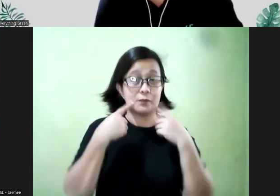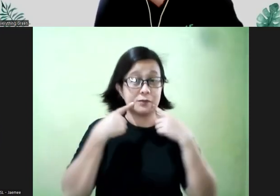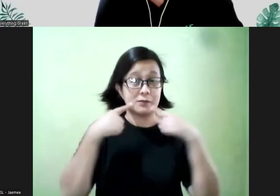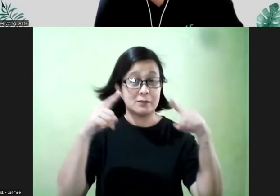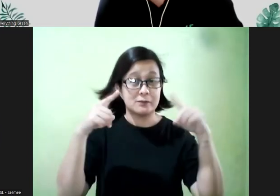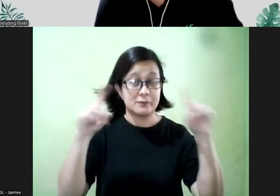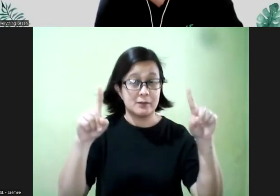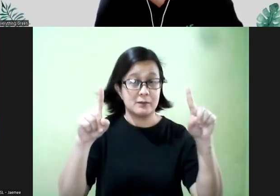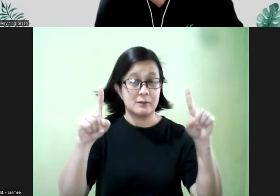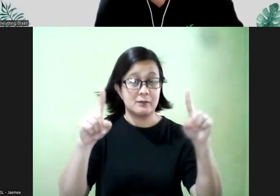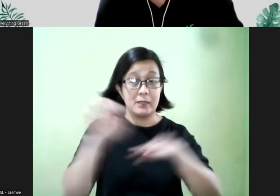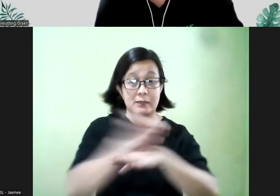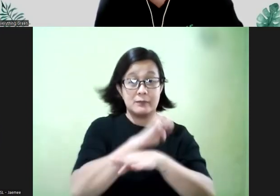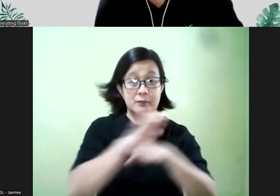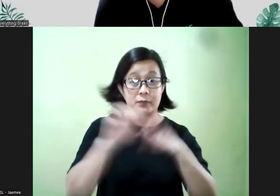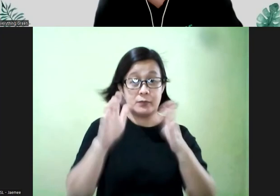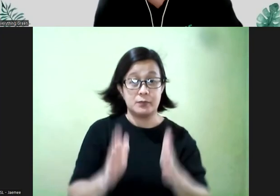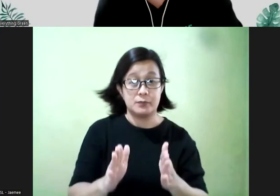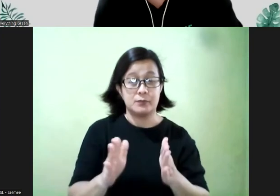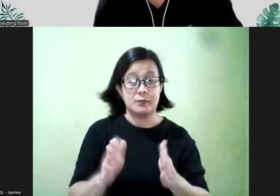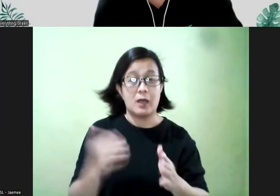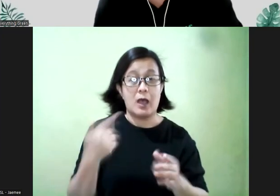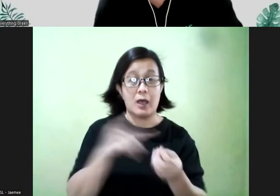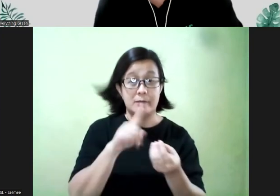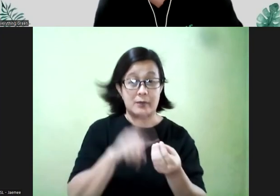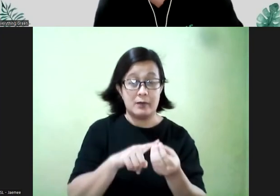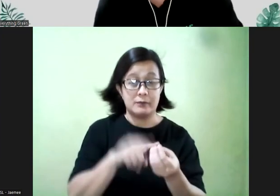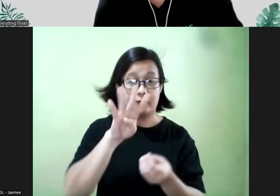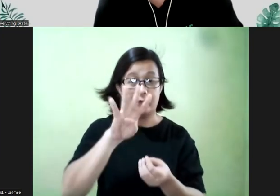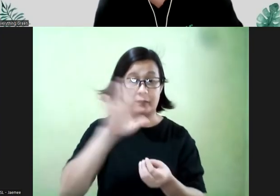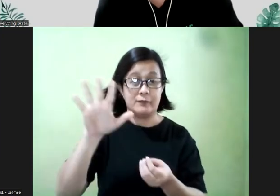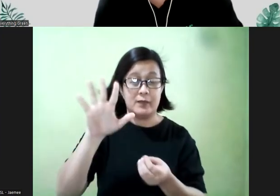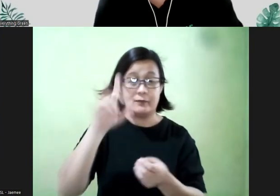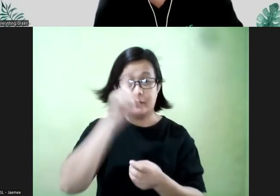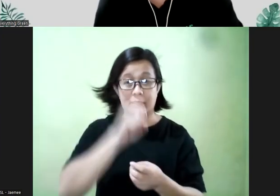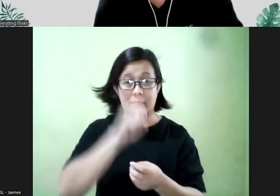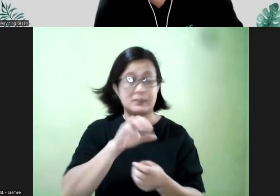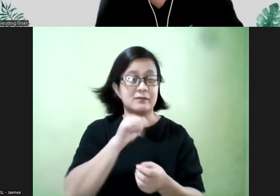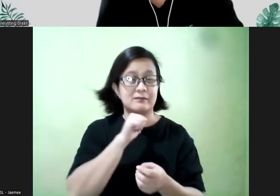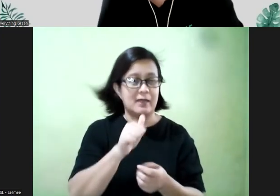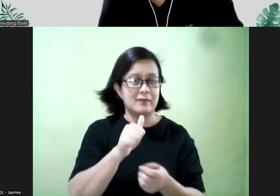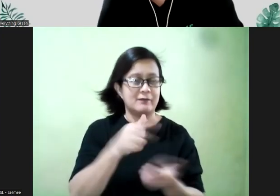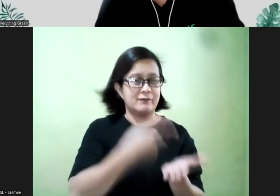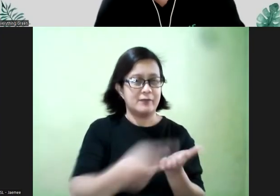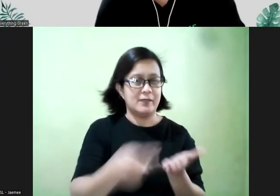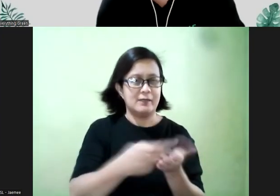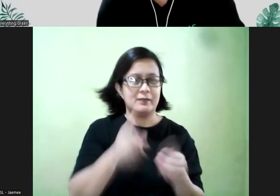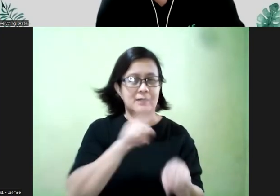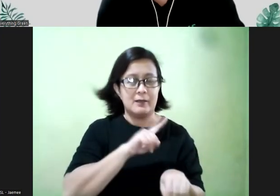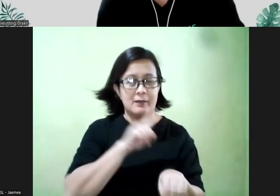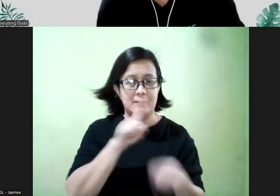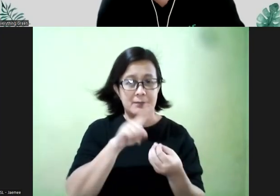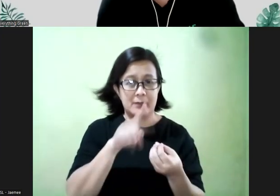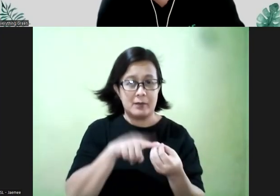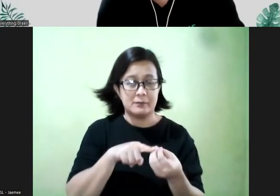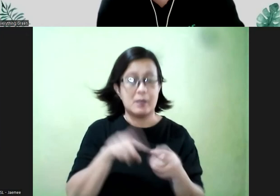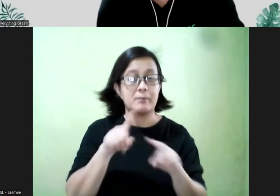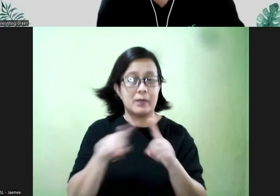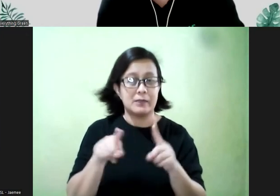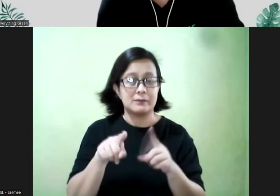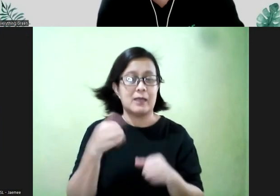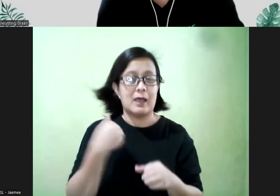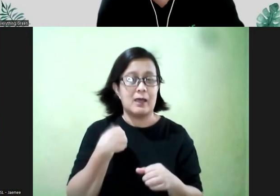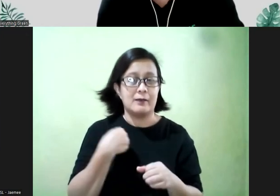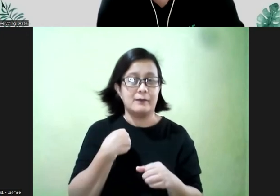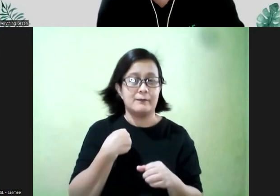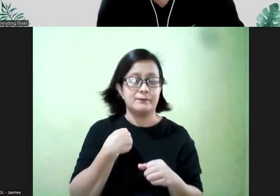a good and successful entrepreneur is normally about 45 years old, and they would have failed about 3 times. So what we're saying is, you can now front load that